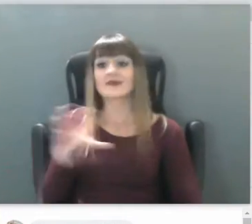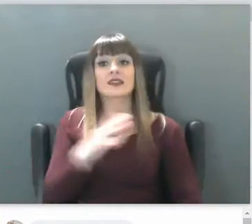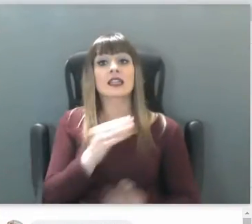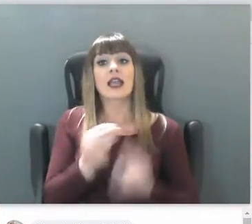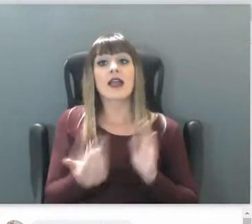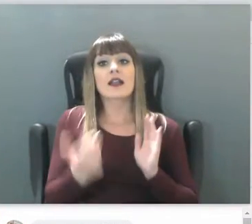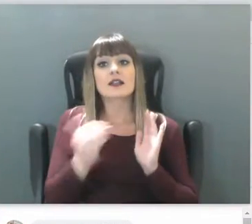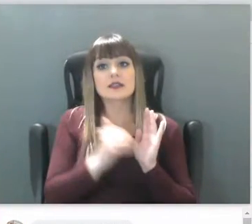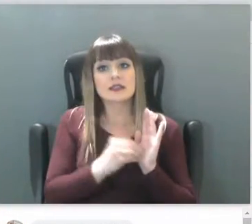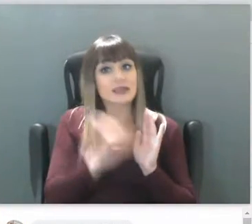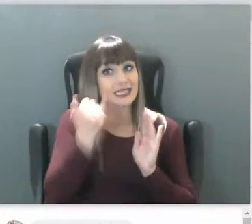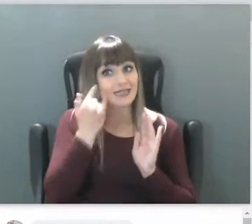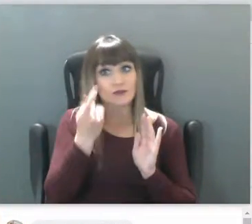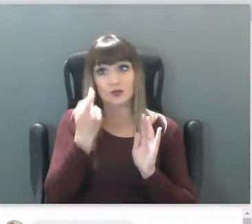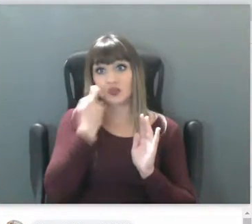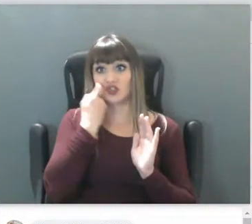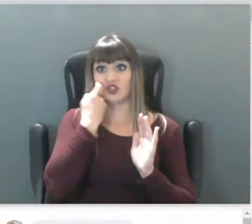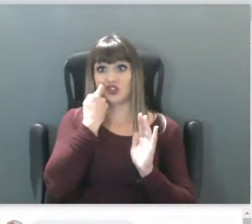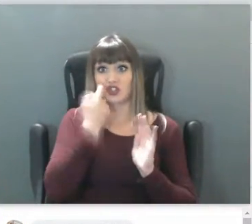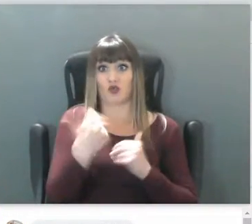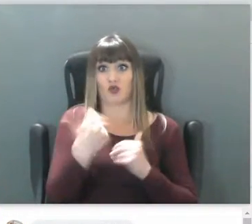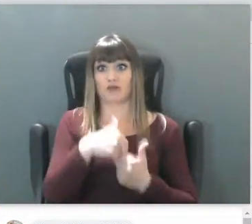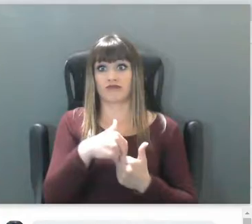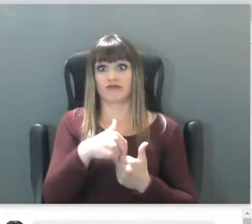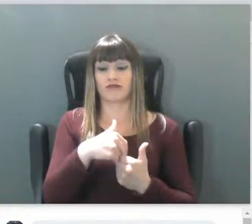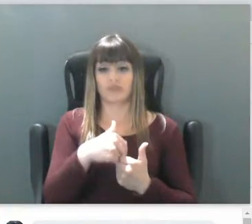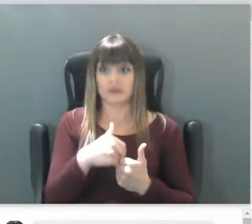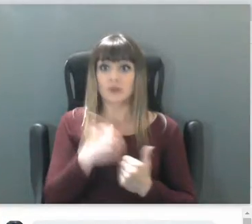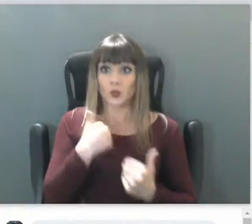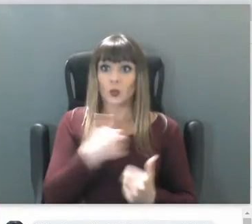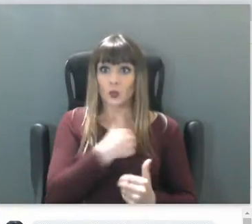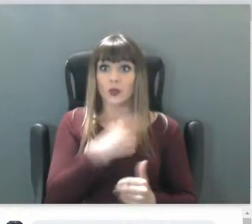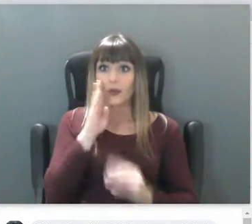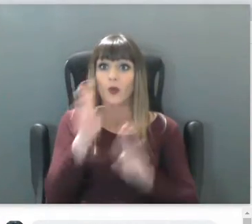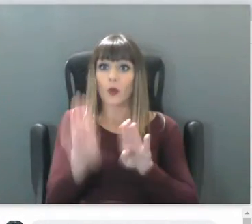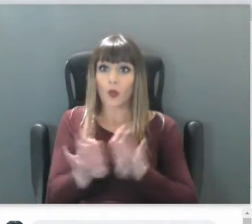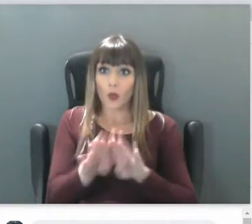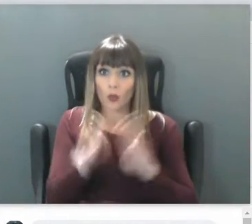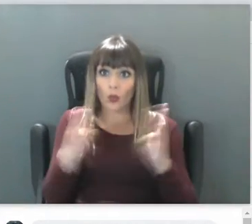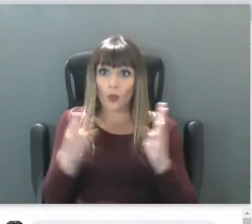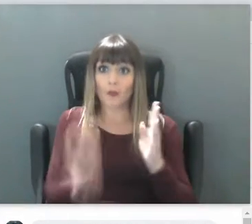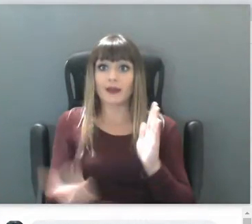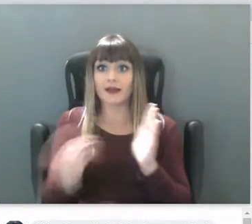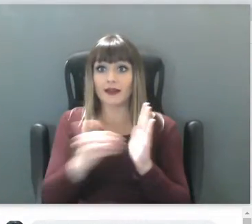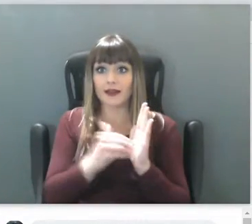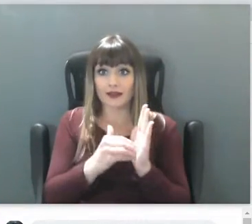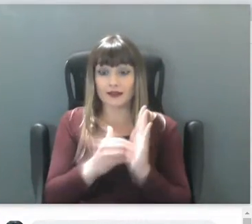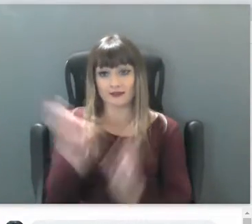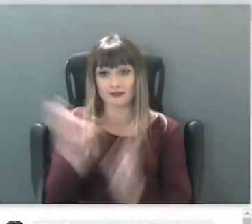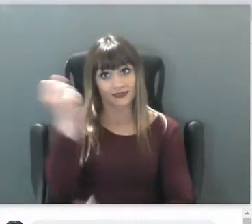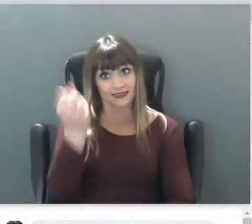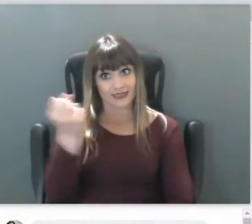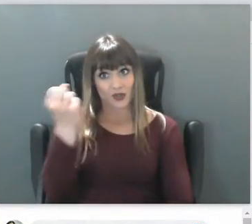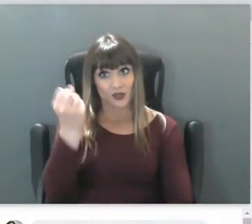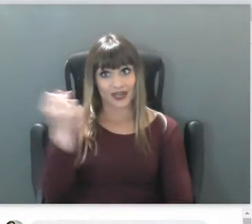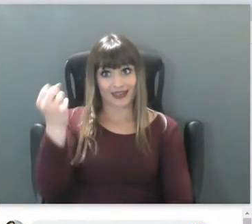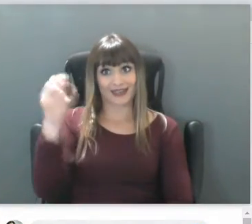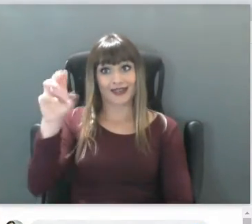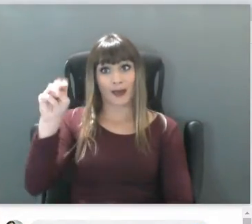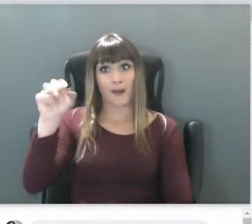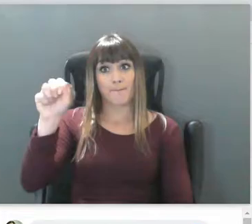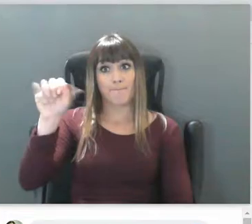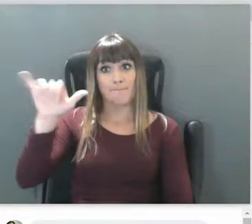just tuning in, we are reopening the zoo on Saturday, May 2nd. So look for that day after tomorrow. Go to hoglezoo.org